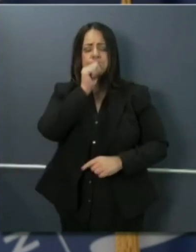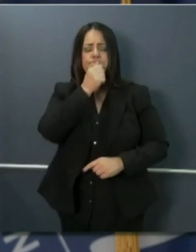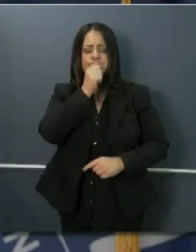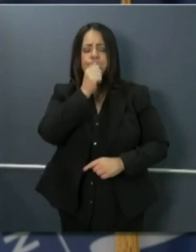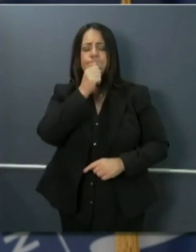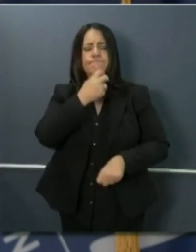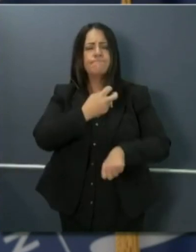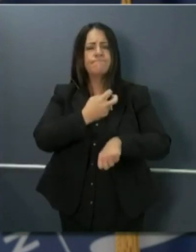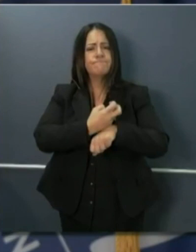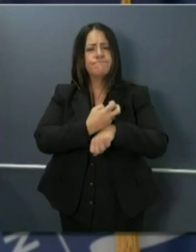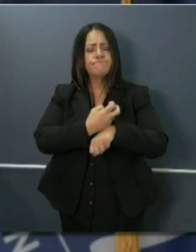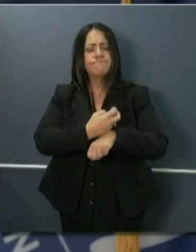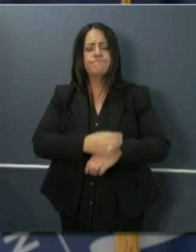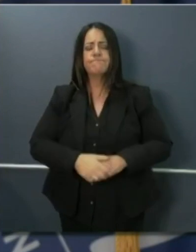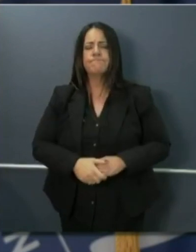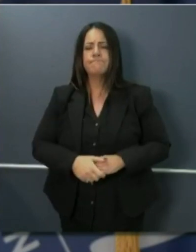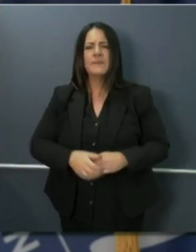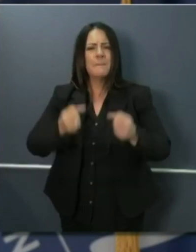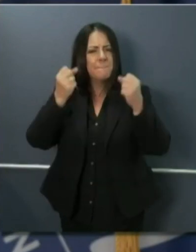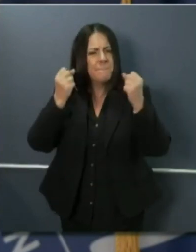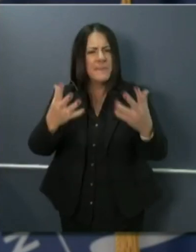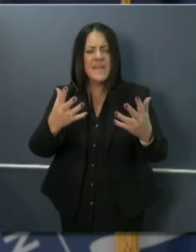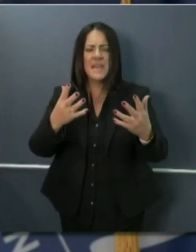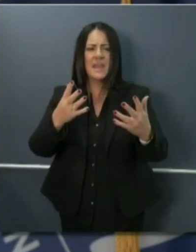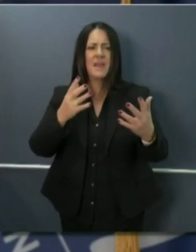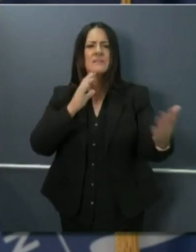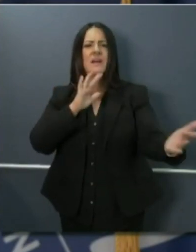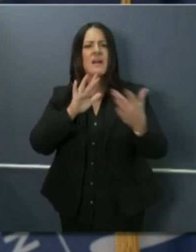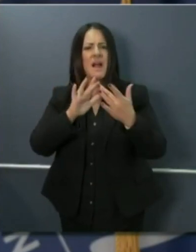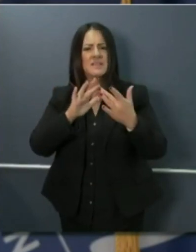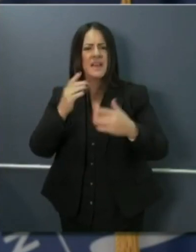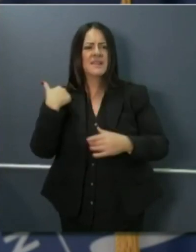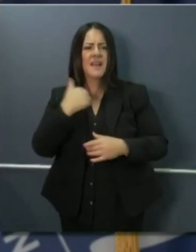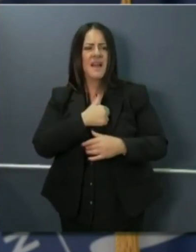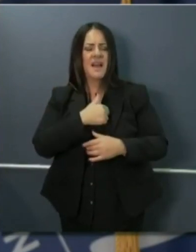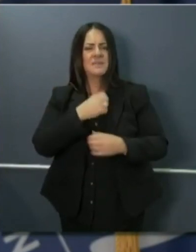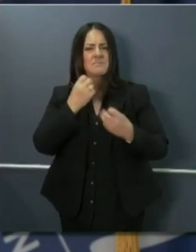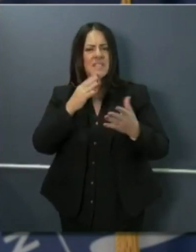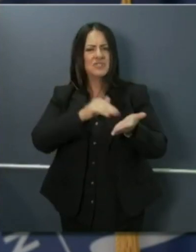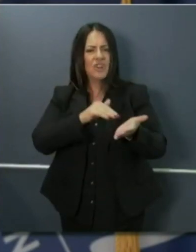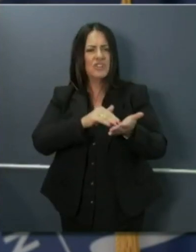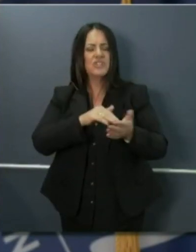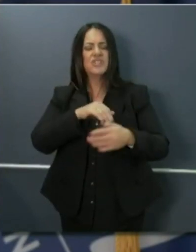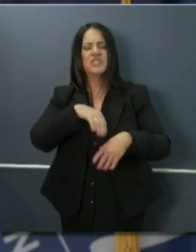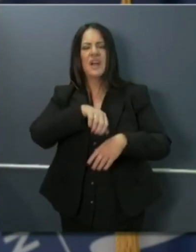reached out to the California Medical Association to ask how can they help during this time,